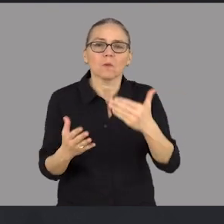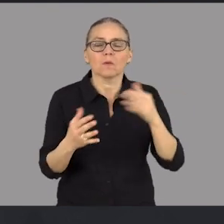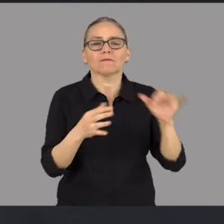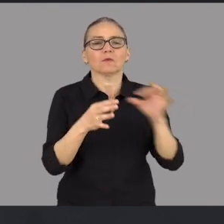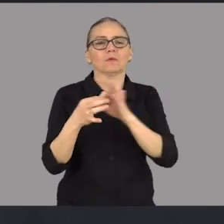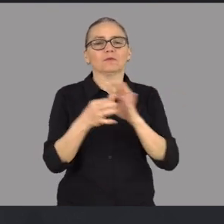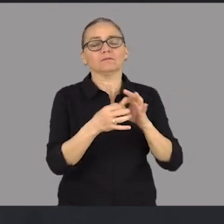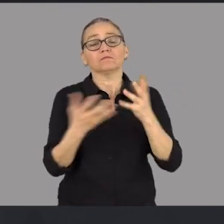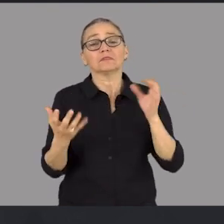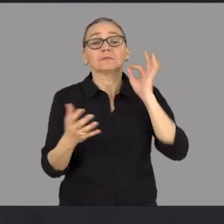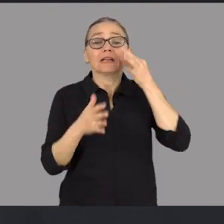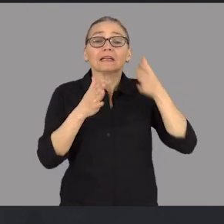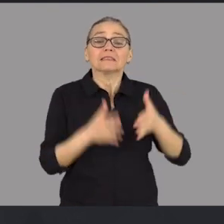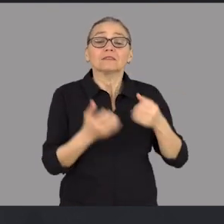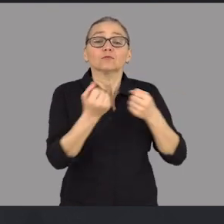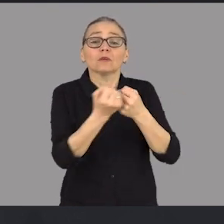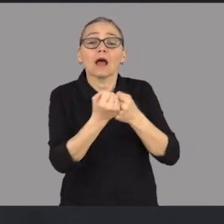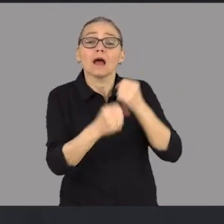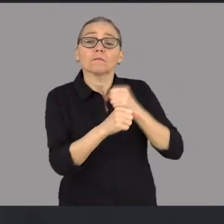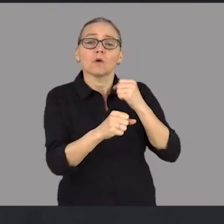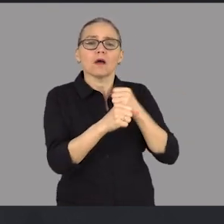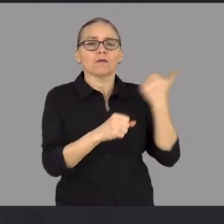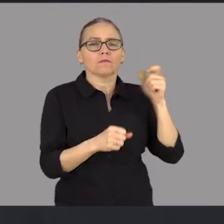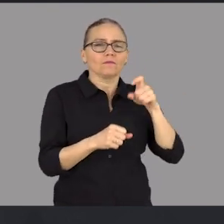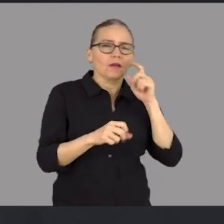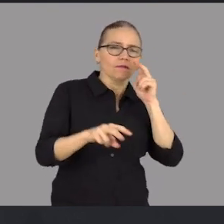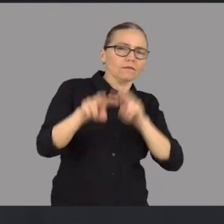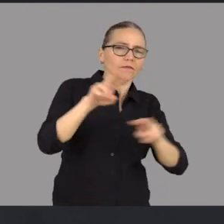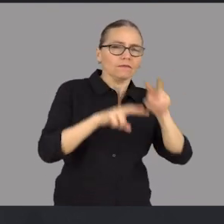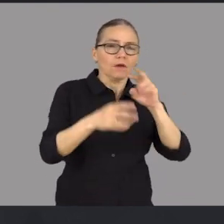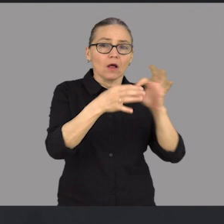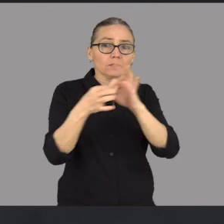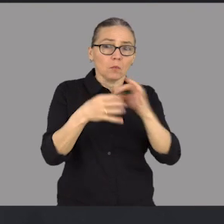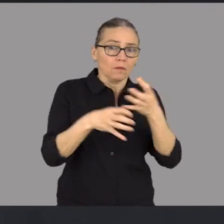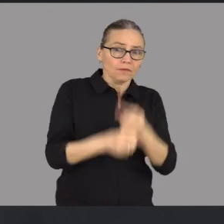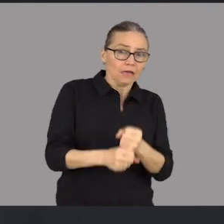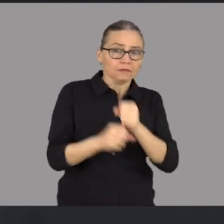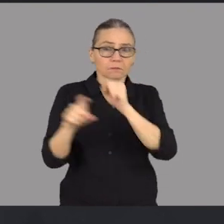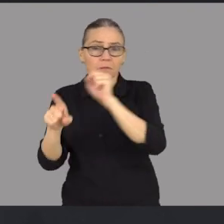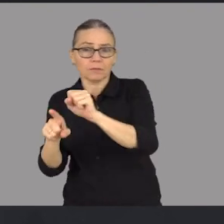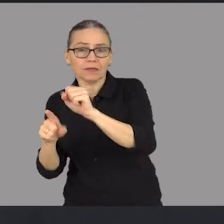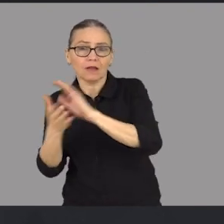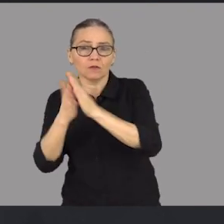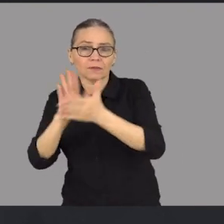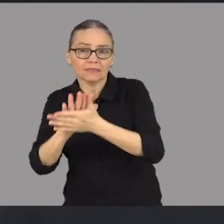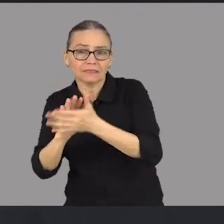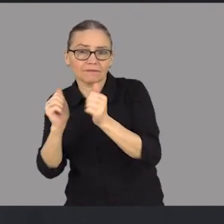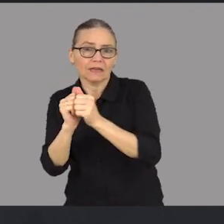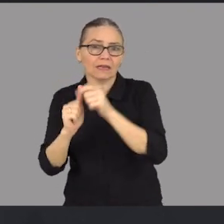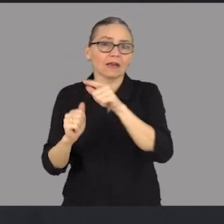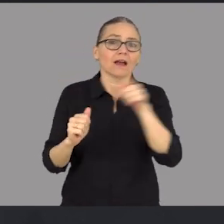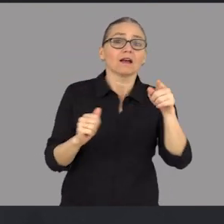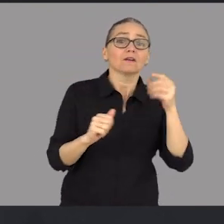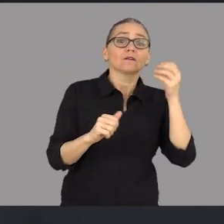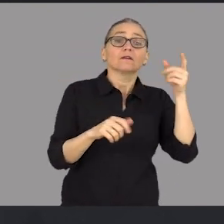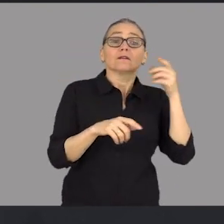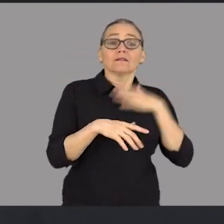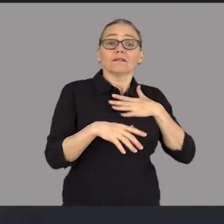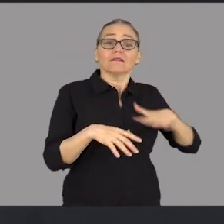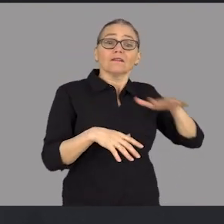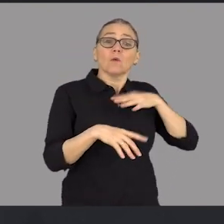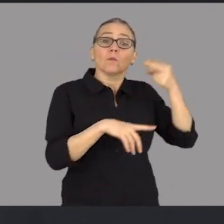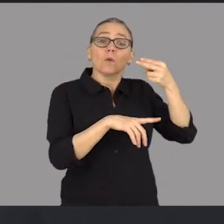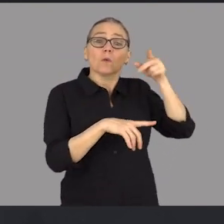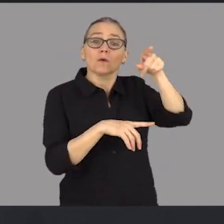if you're, you're the employment supporter, you want to make sure that you build that trust with